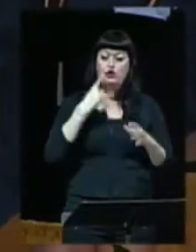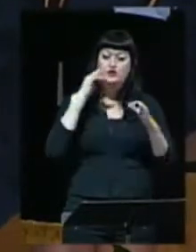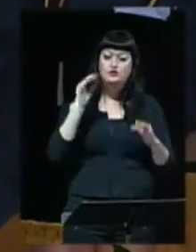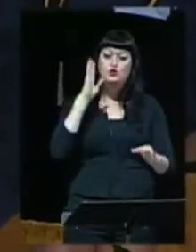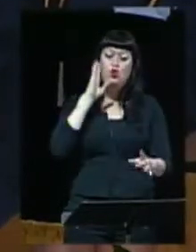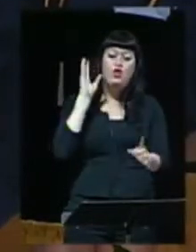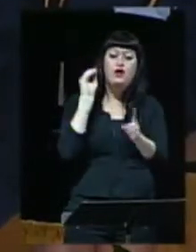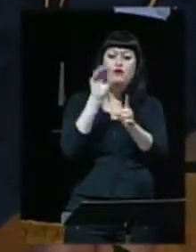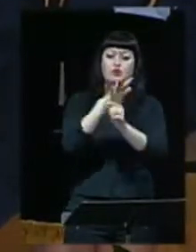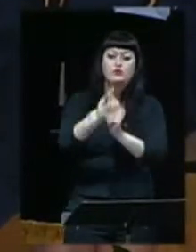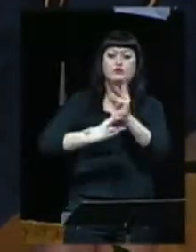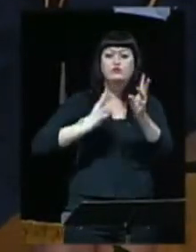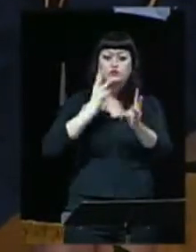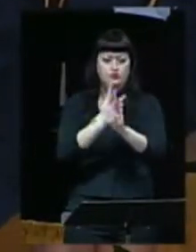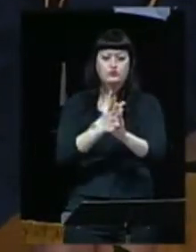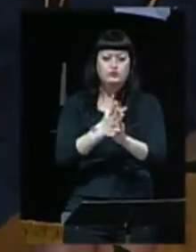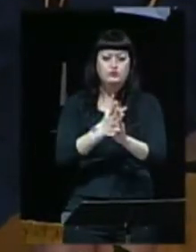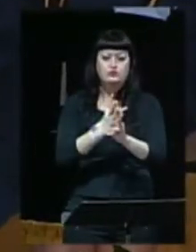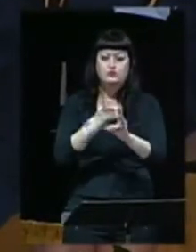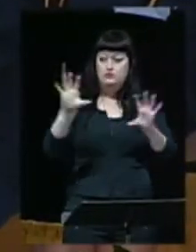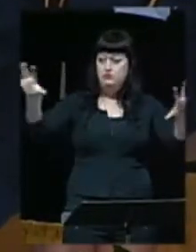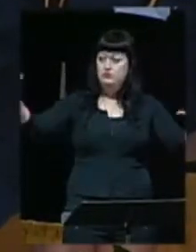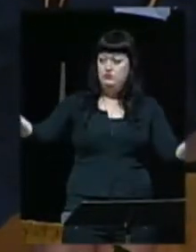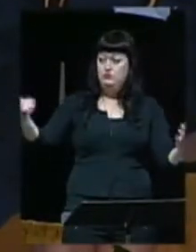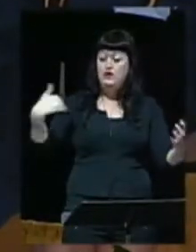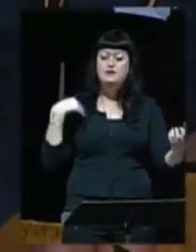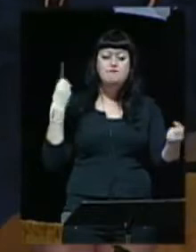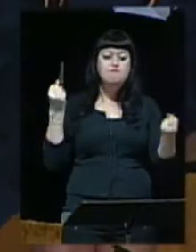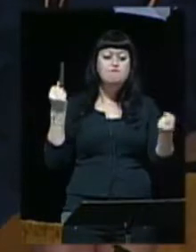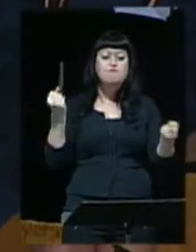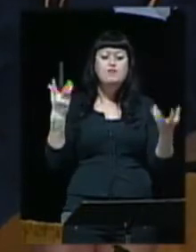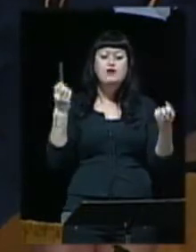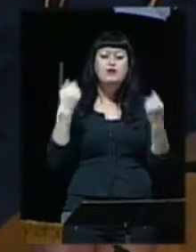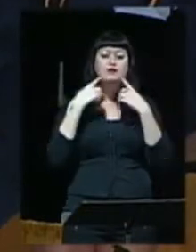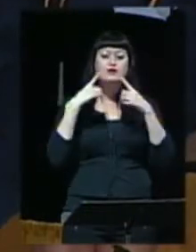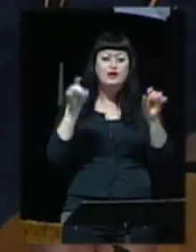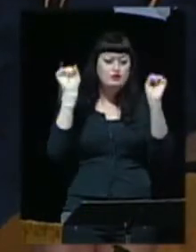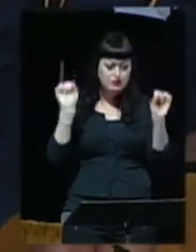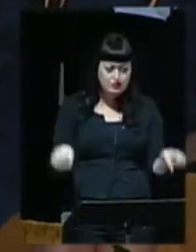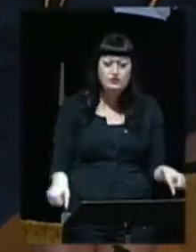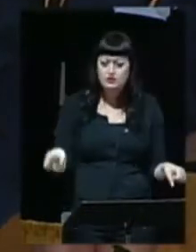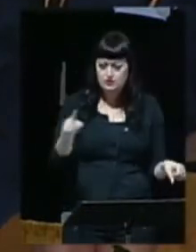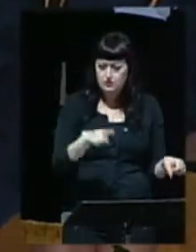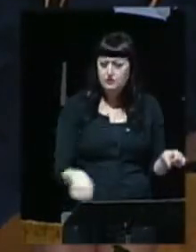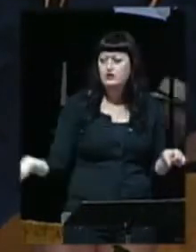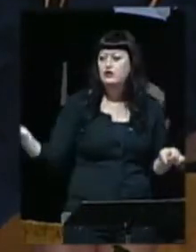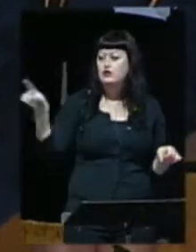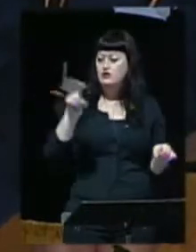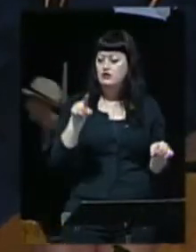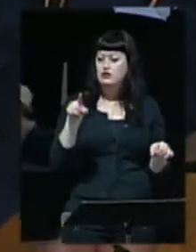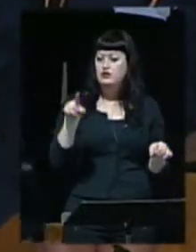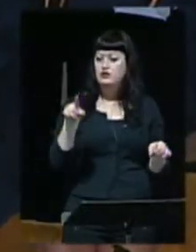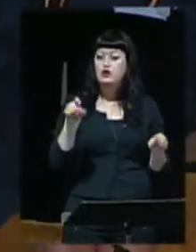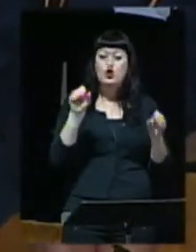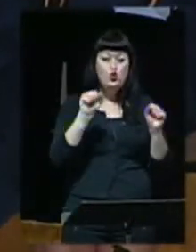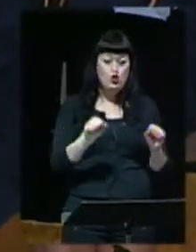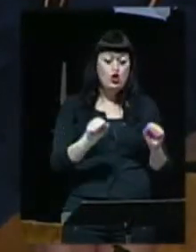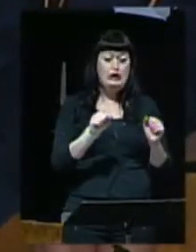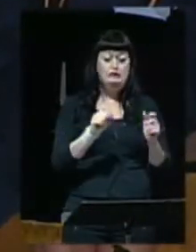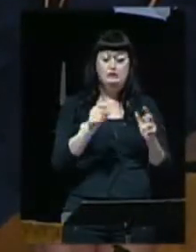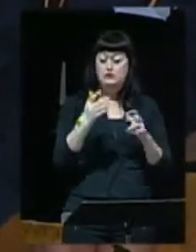the world. Within our graduating class lies tons of potential waiting to be harvested. We have the ability to cure